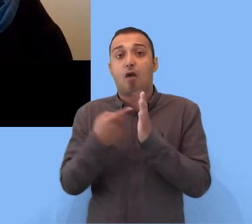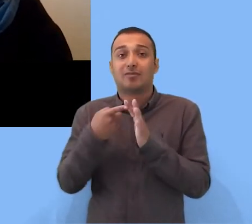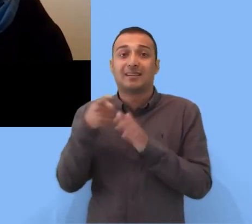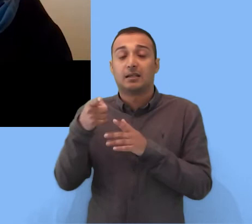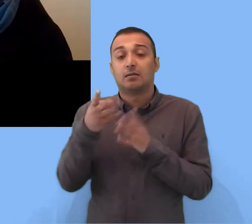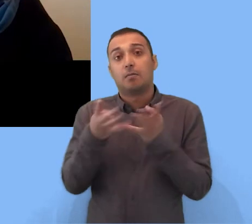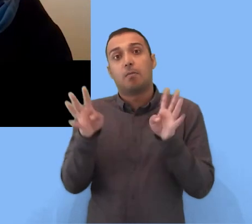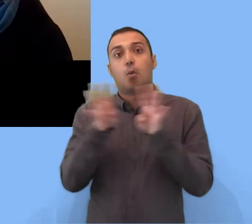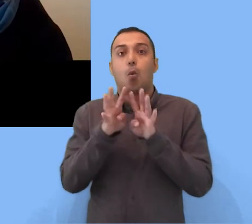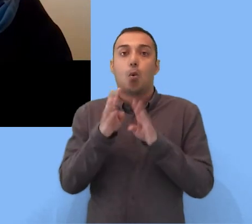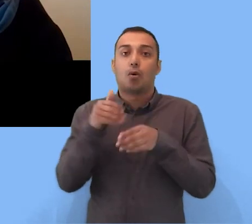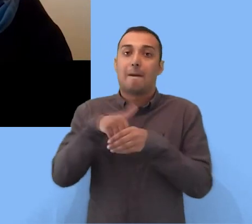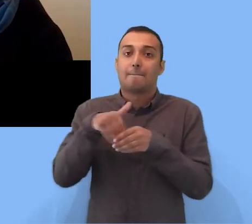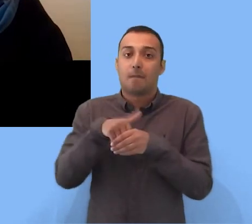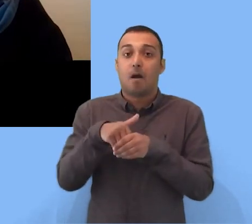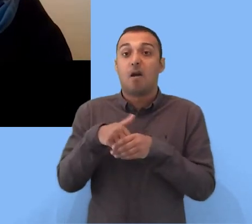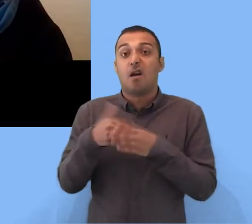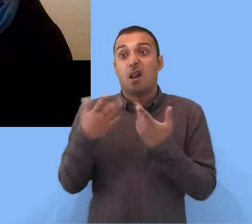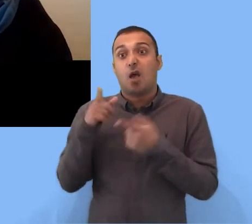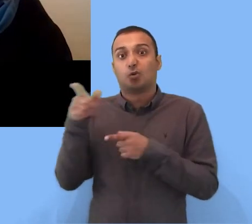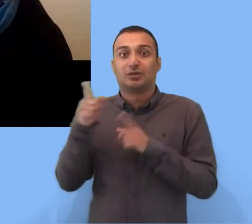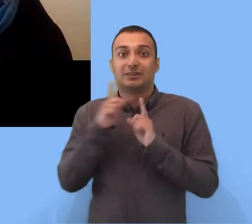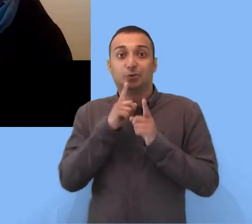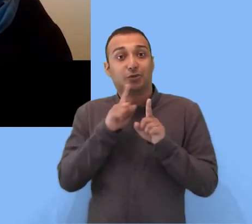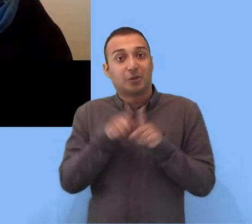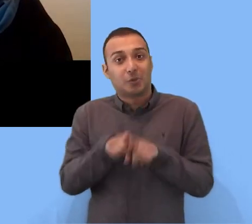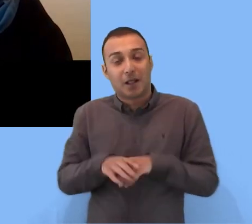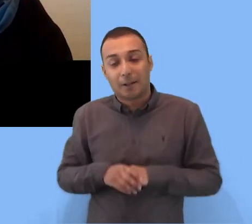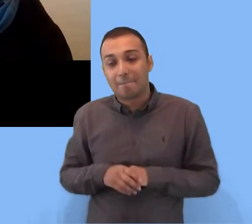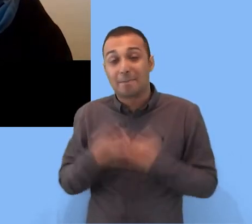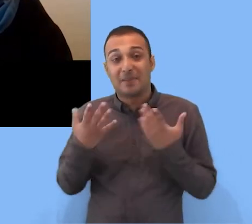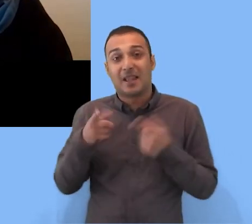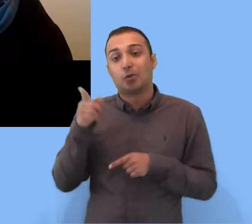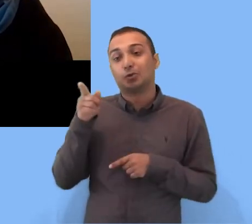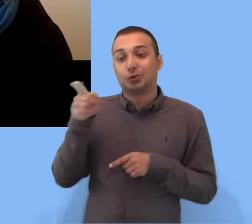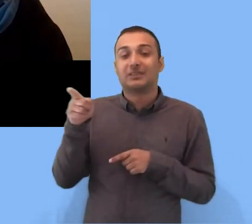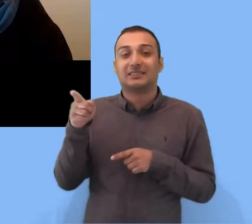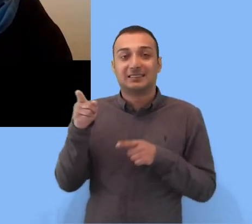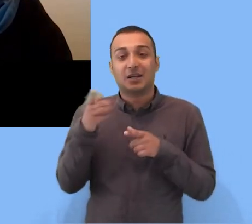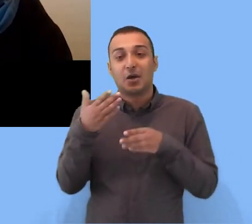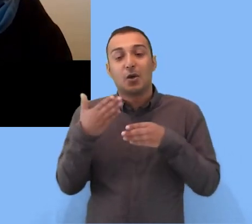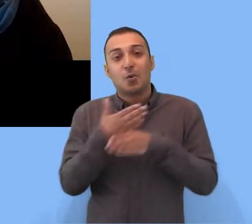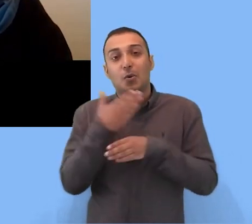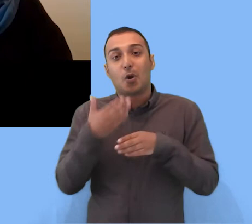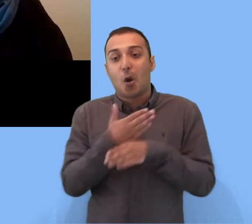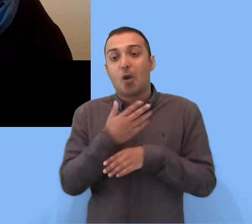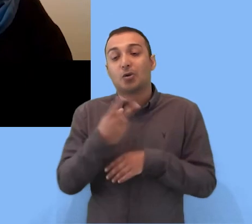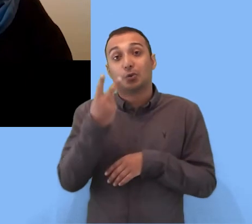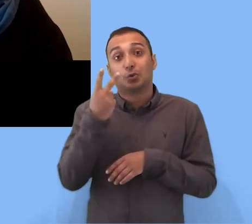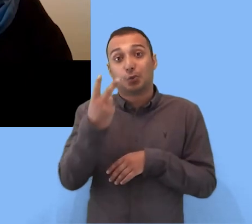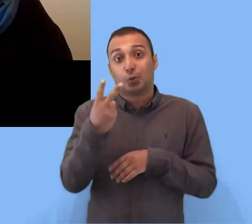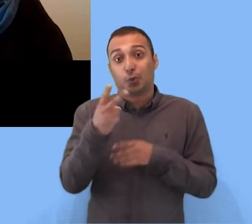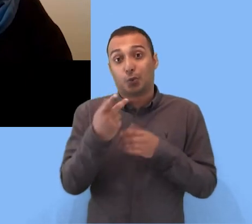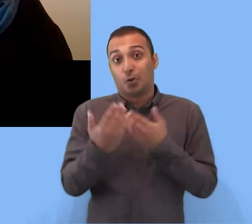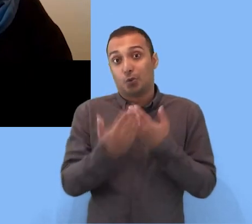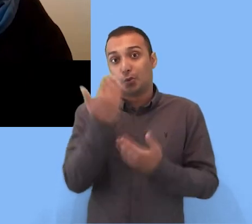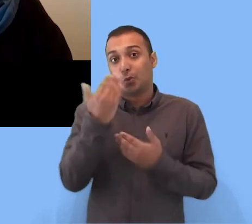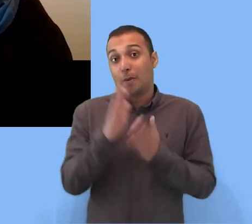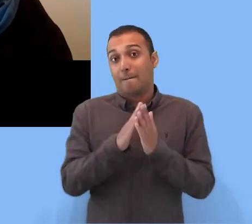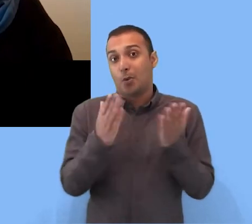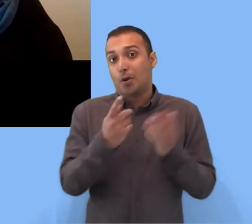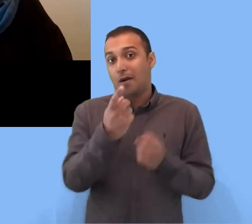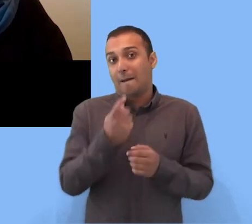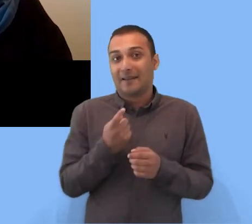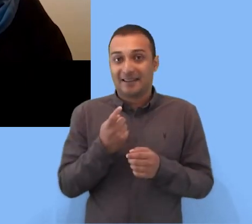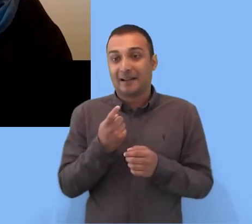teacher. She's currently working on the mix of editing 2 forthcoming titles and asking questions, and